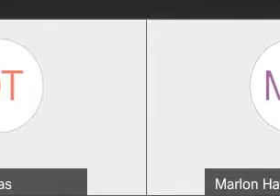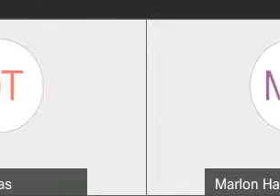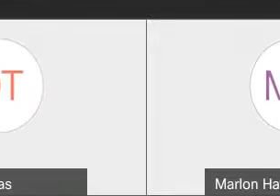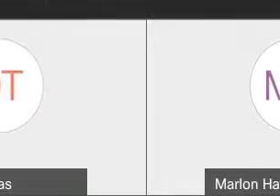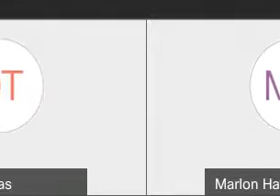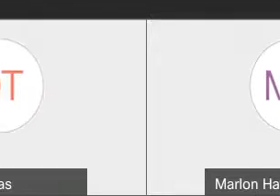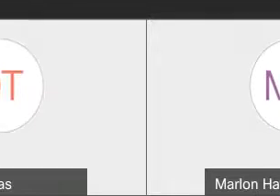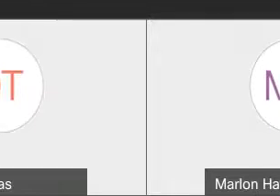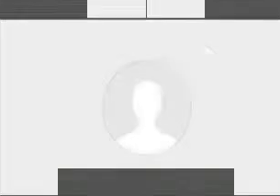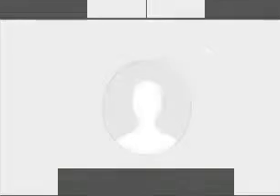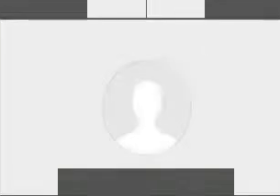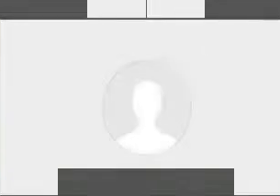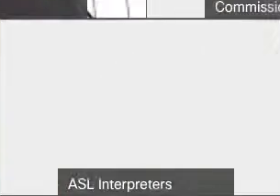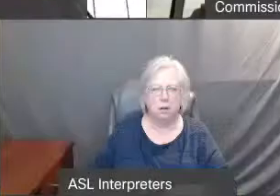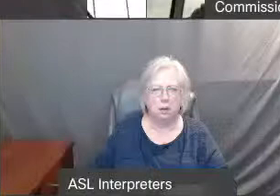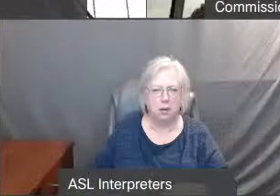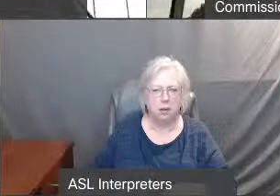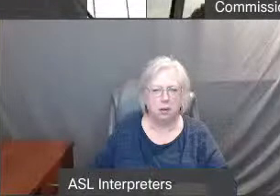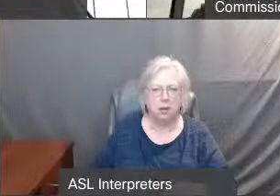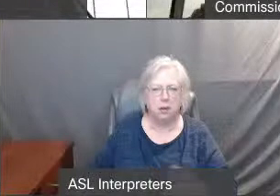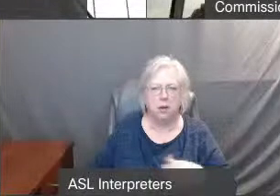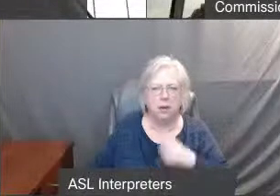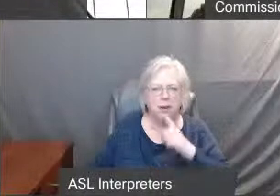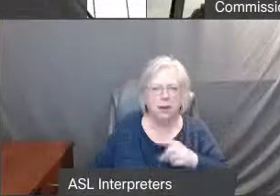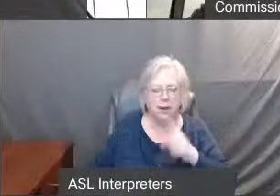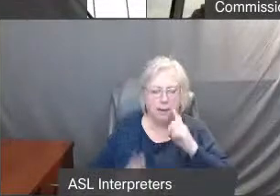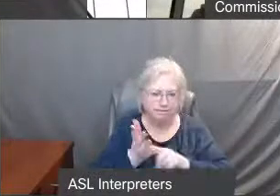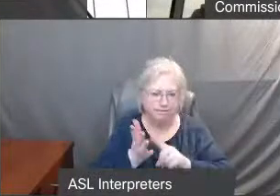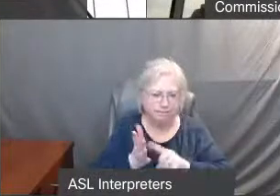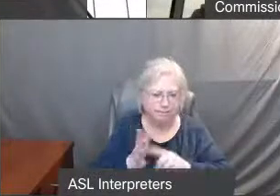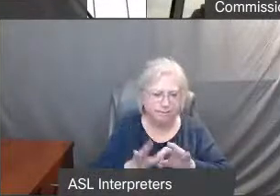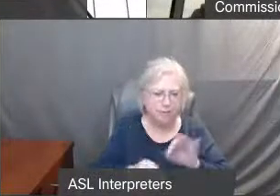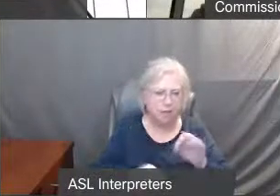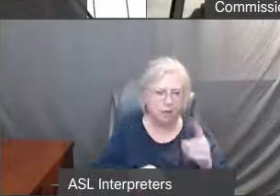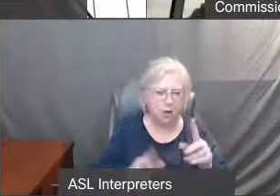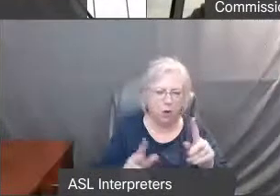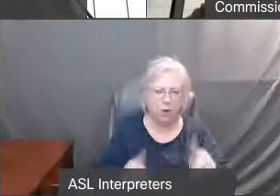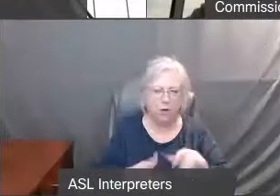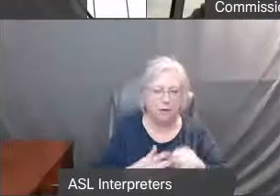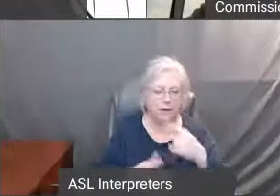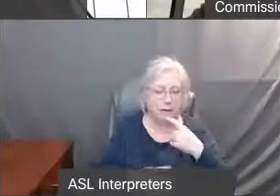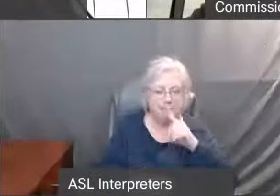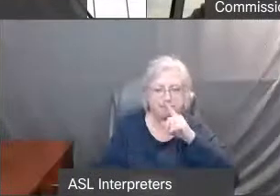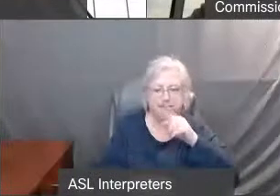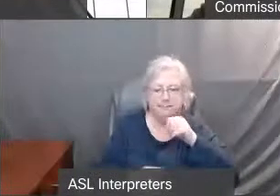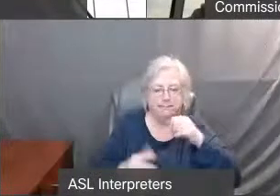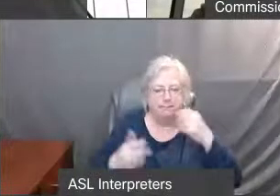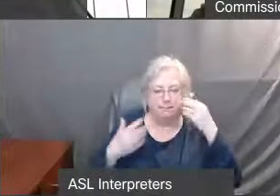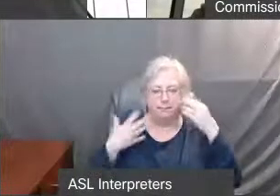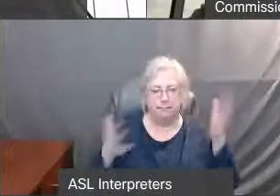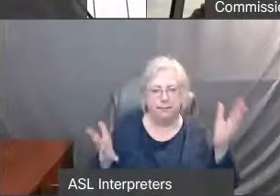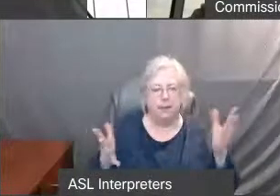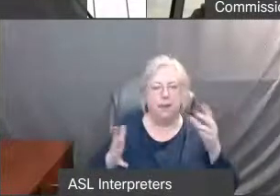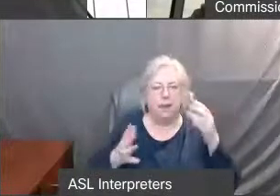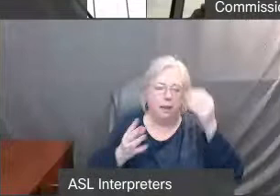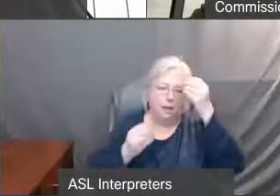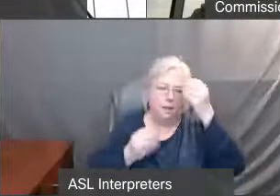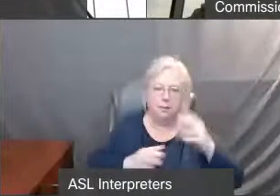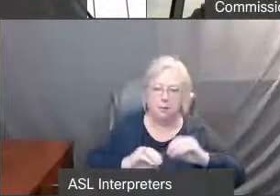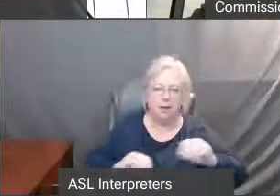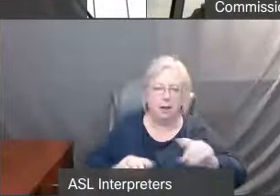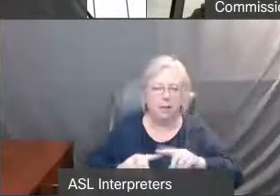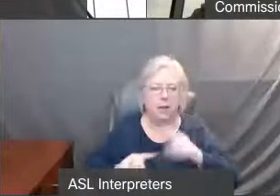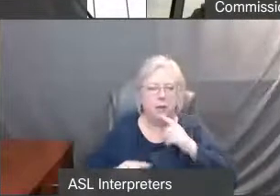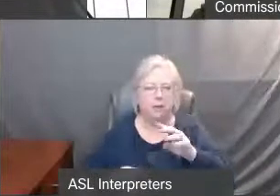look up the one individual that did say they wasn't properly notified the apartments. And if I may, it was